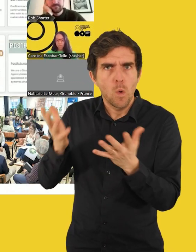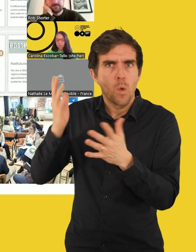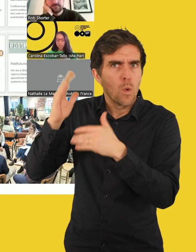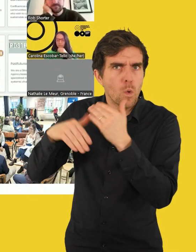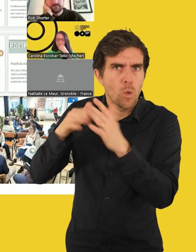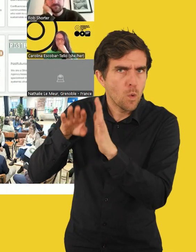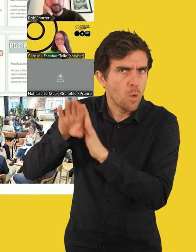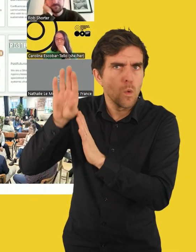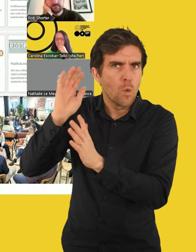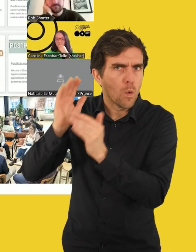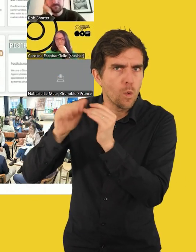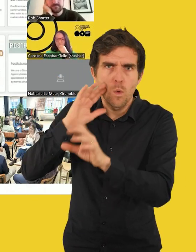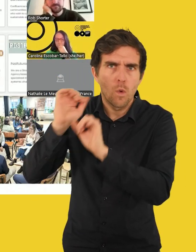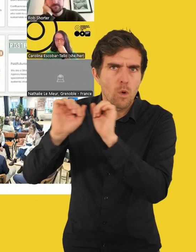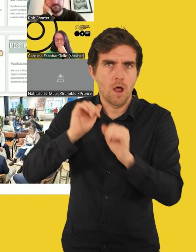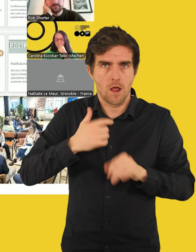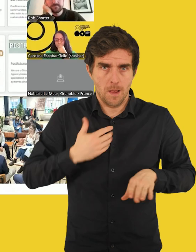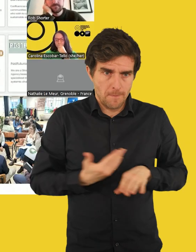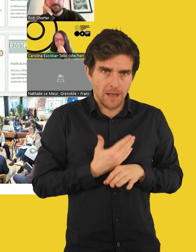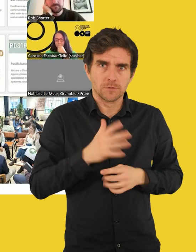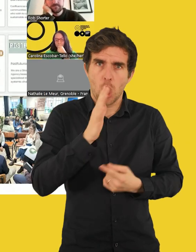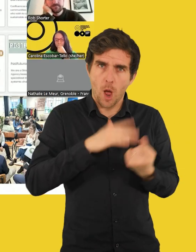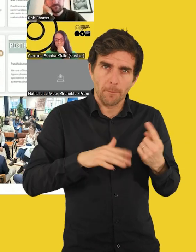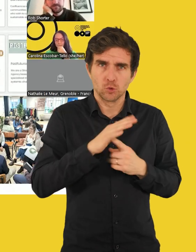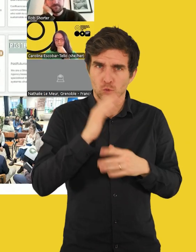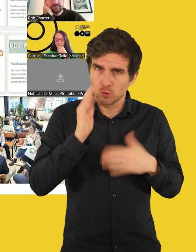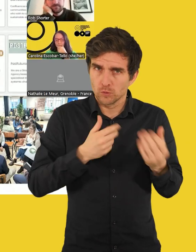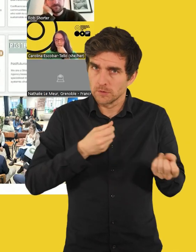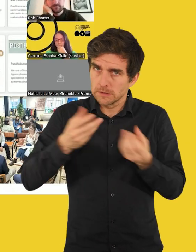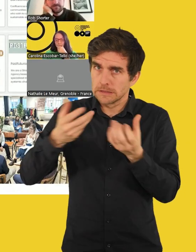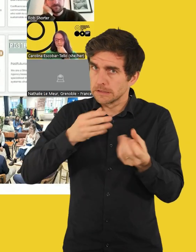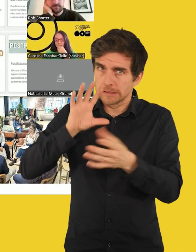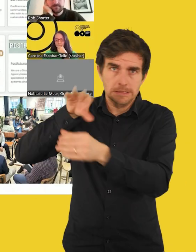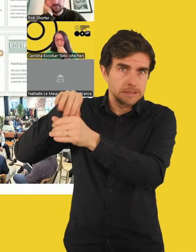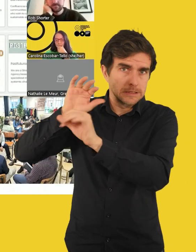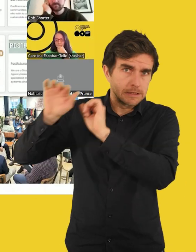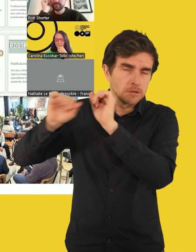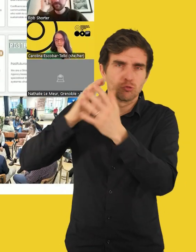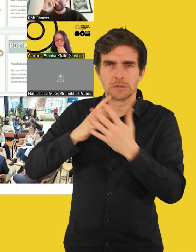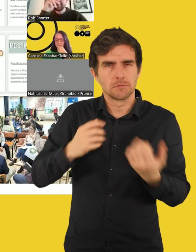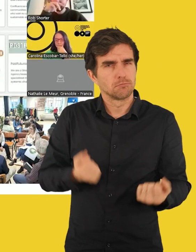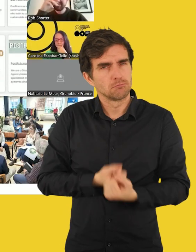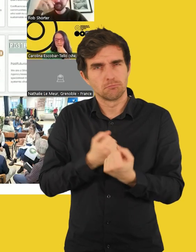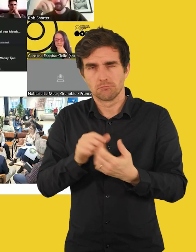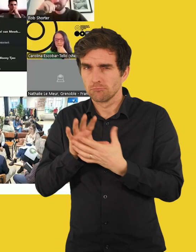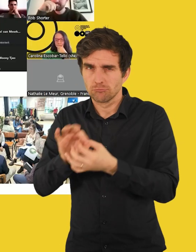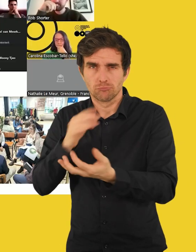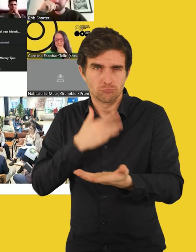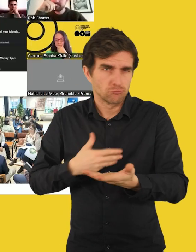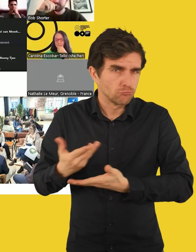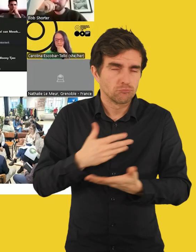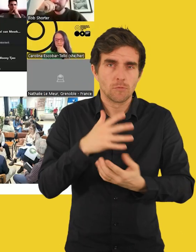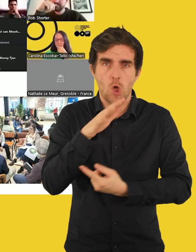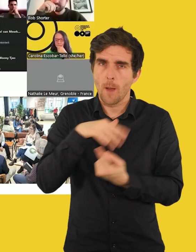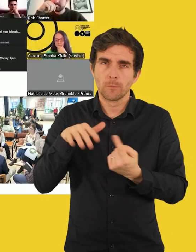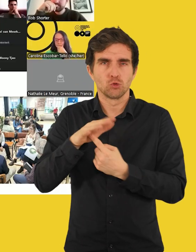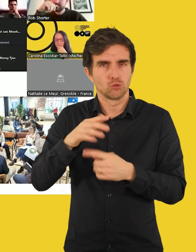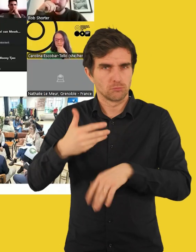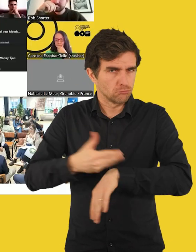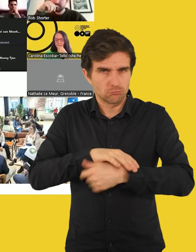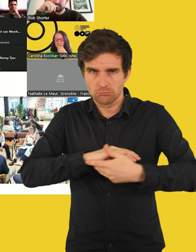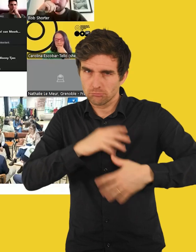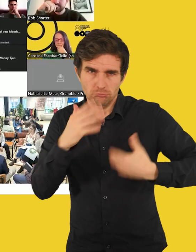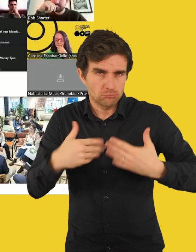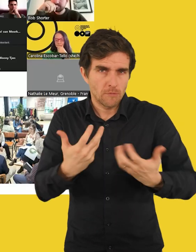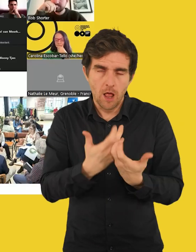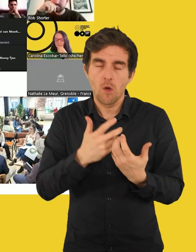work forward. So the practice and the community that's emerged, they've been holding really strong conversations as a community of